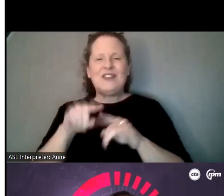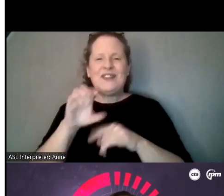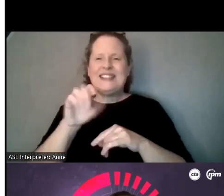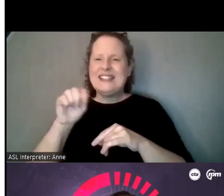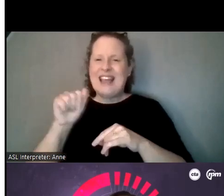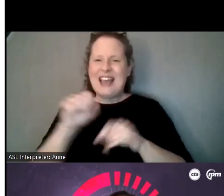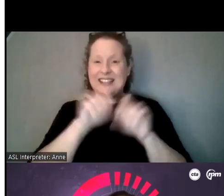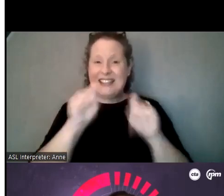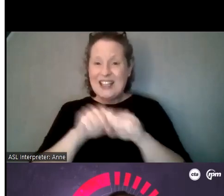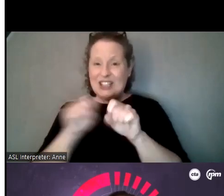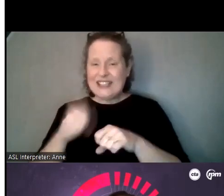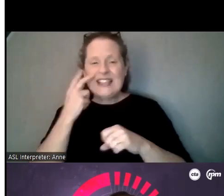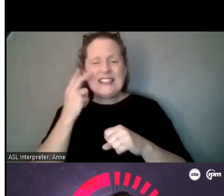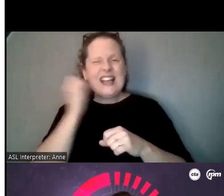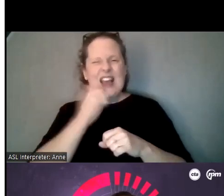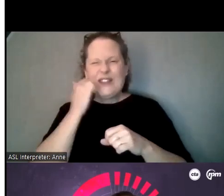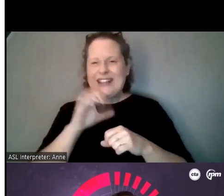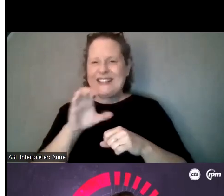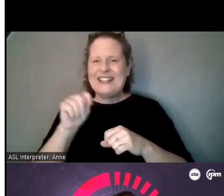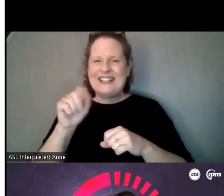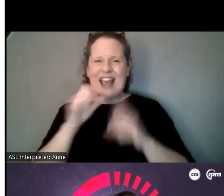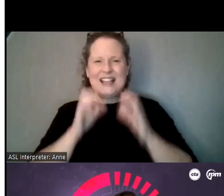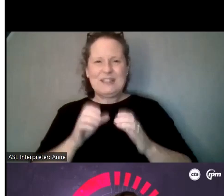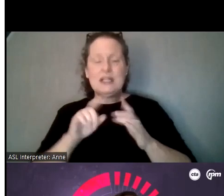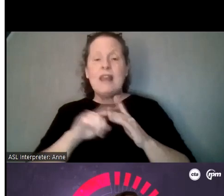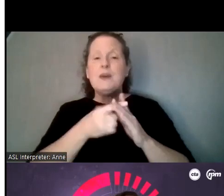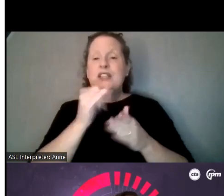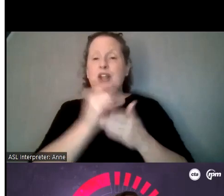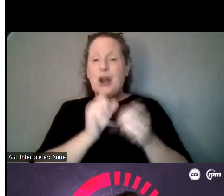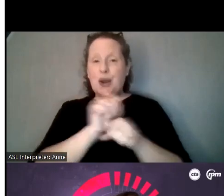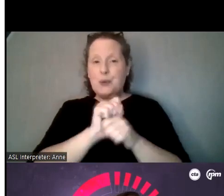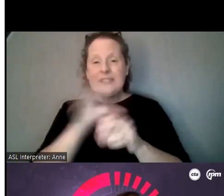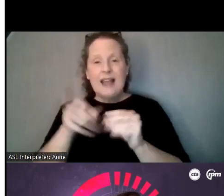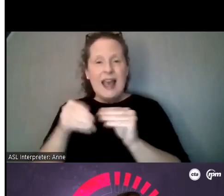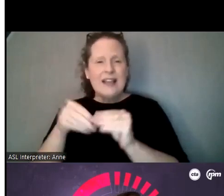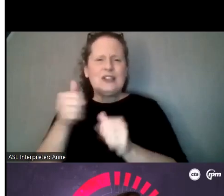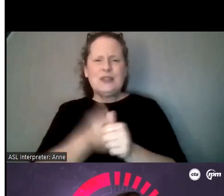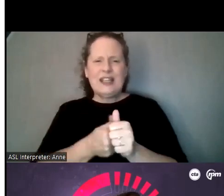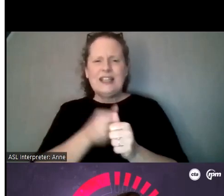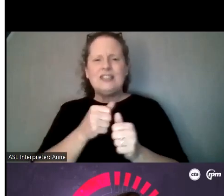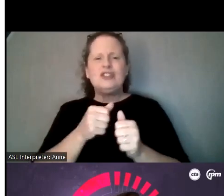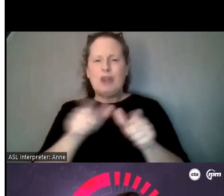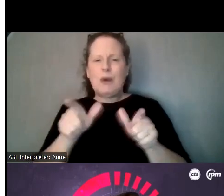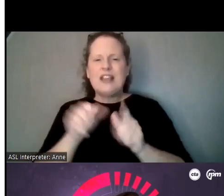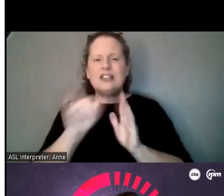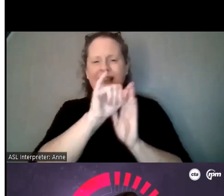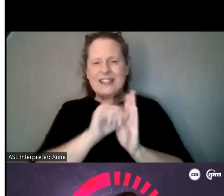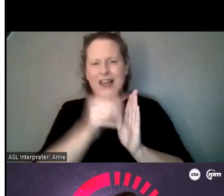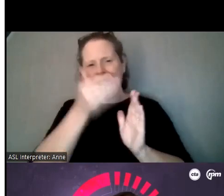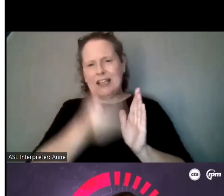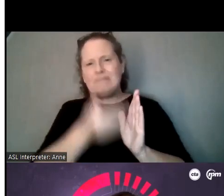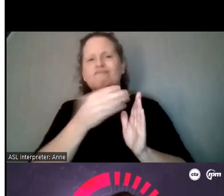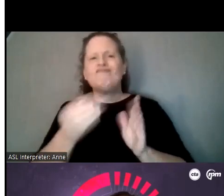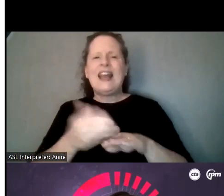by CTA customers. The original artworks contribute to each location's identity and enhance travel